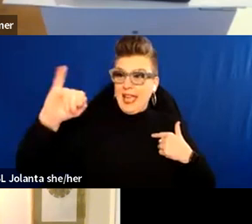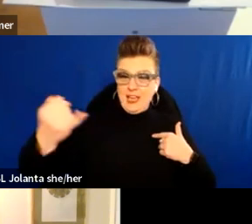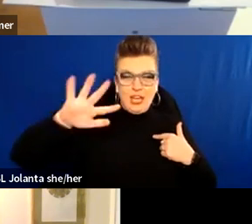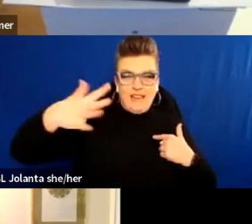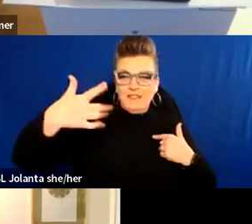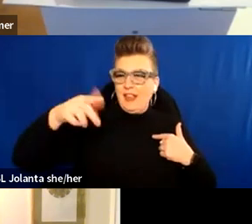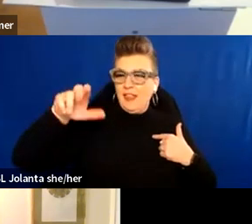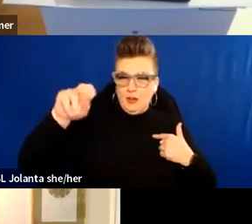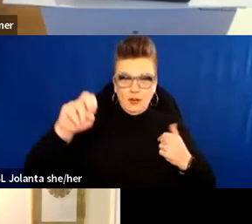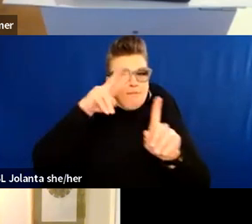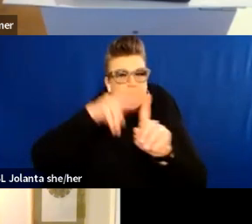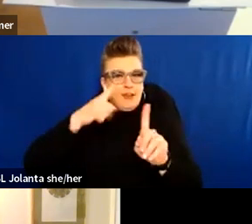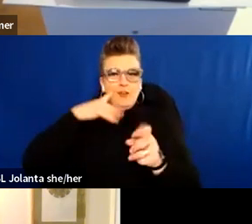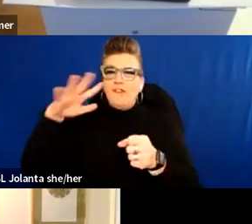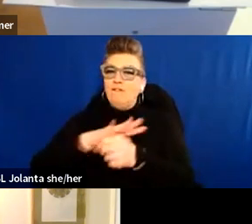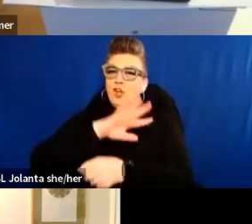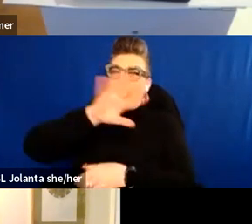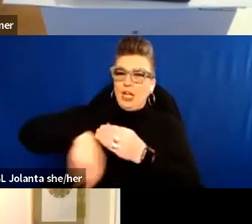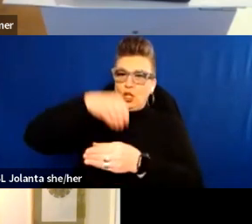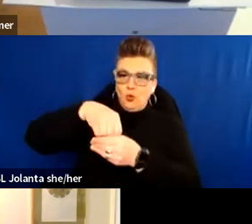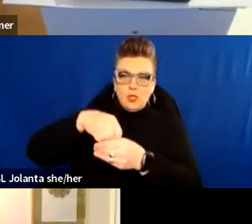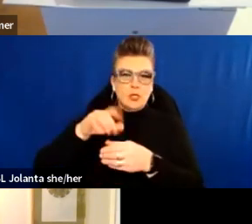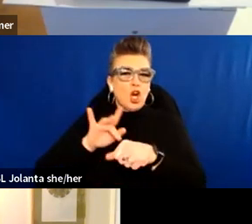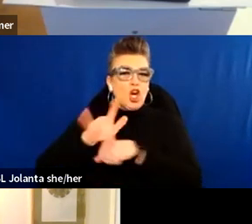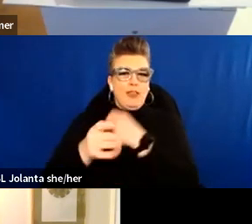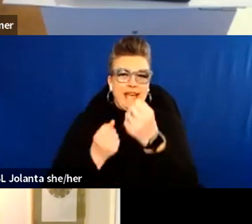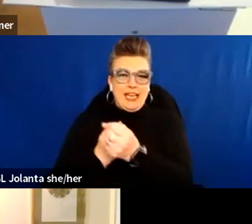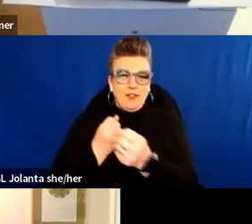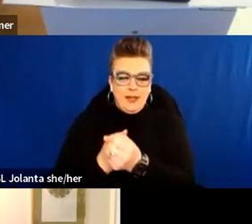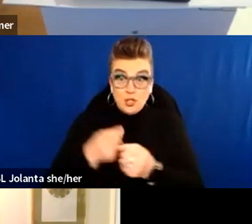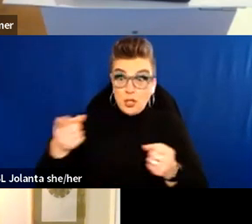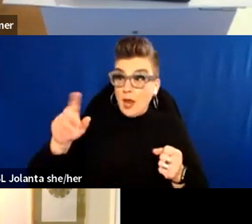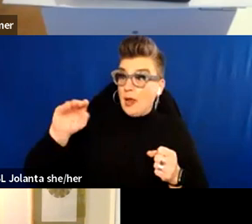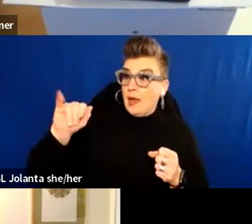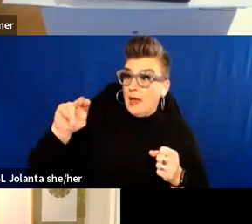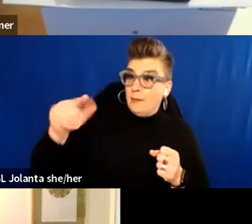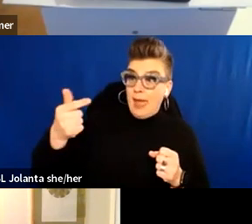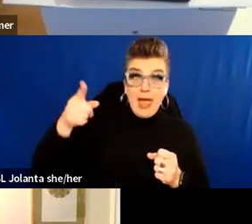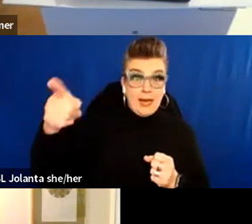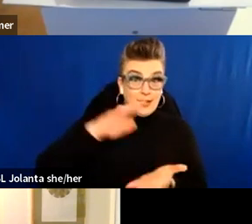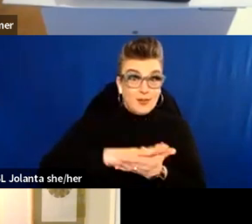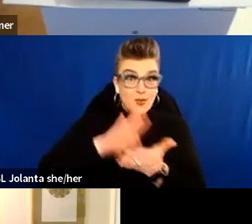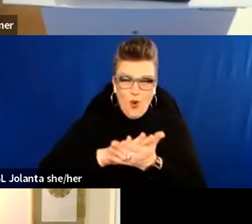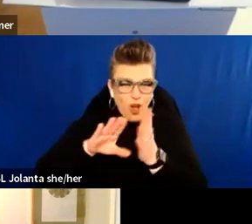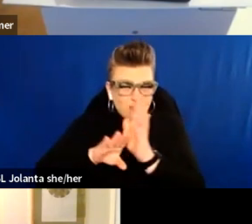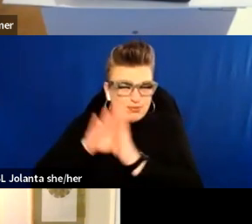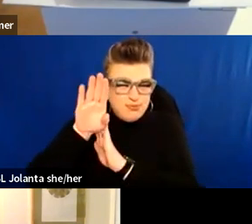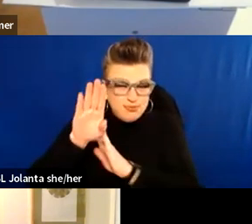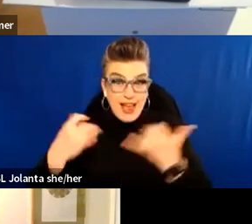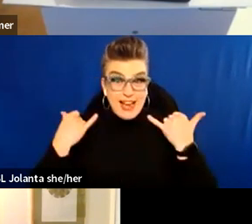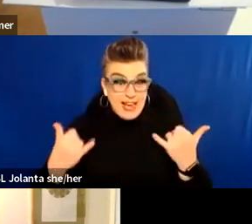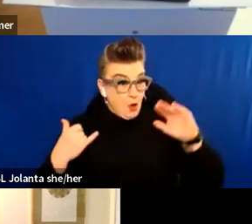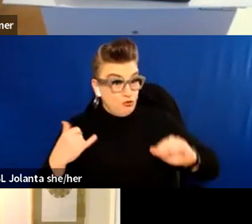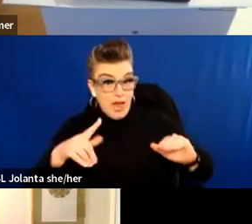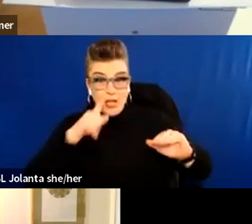inclusion early intervention at the manning my son has thrived the child who didn't talk now loves public speaking a